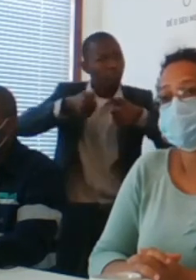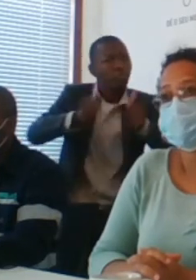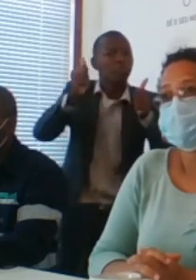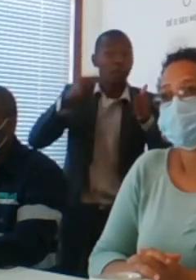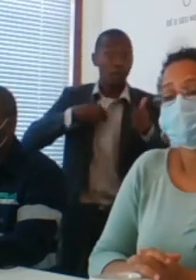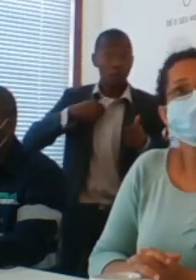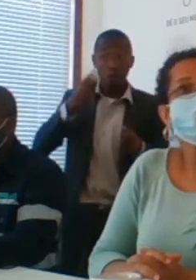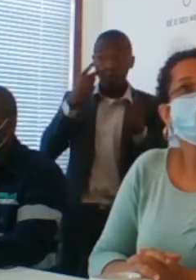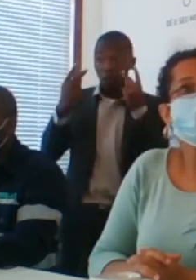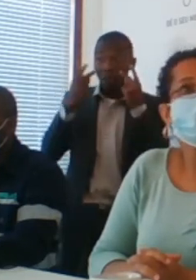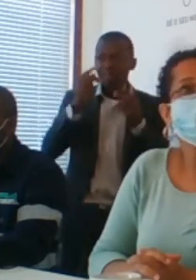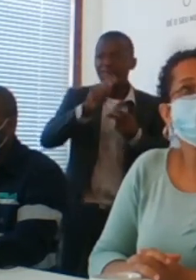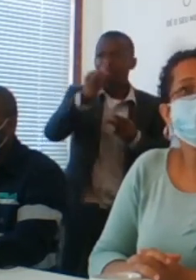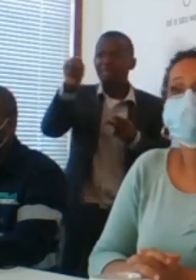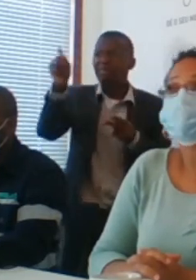here in Mozambique,